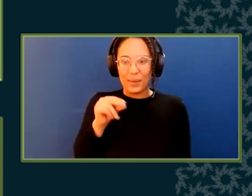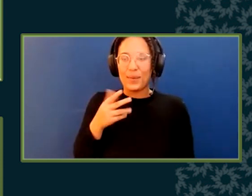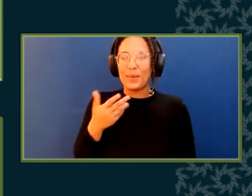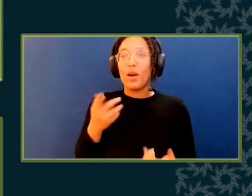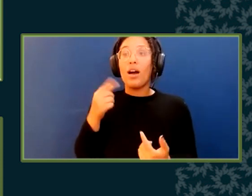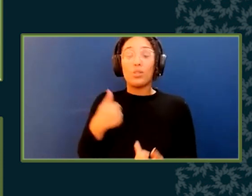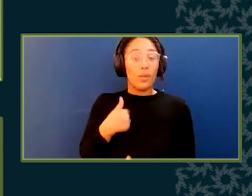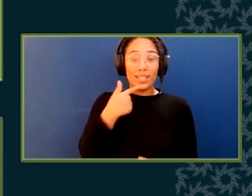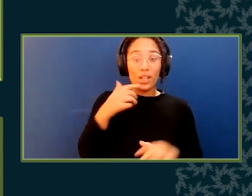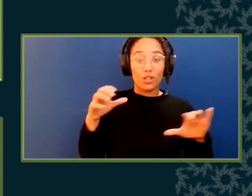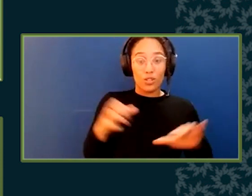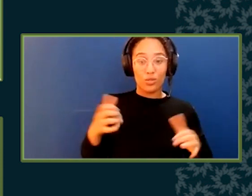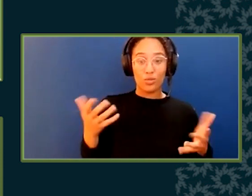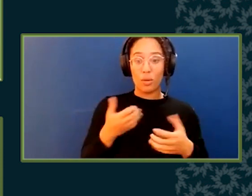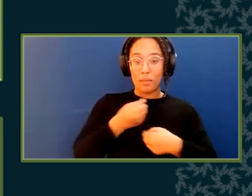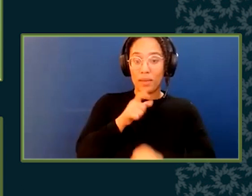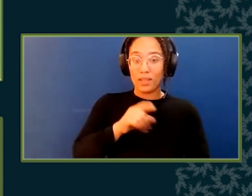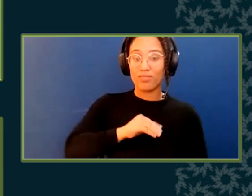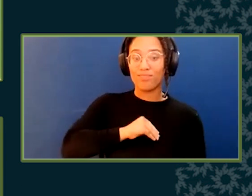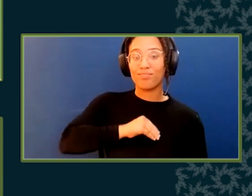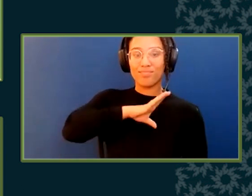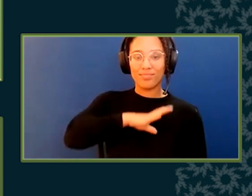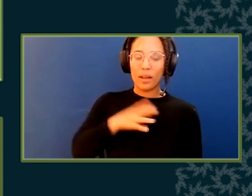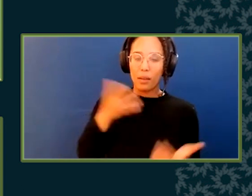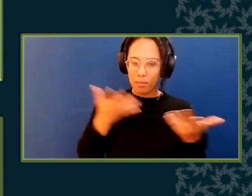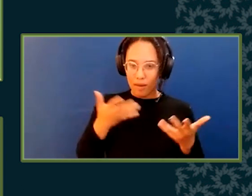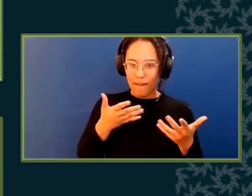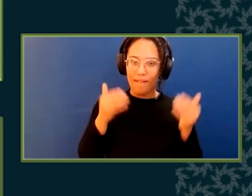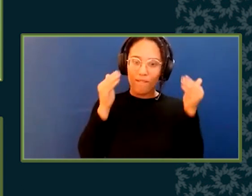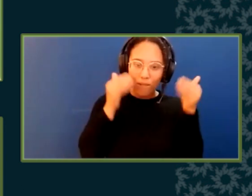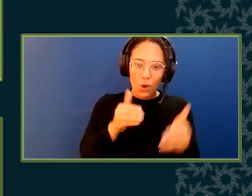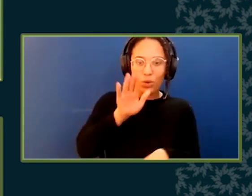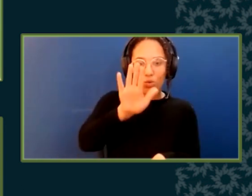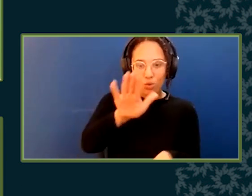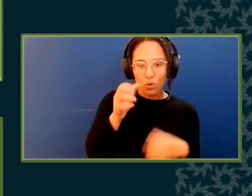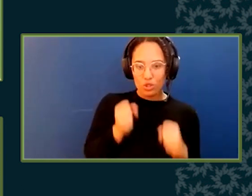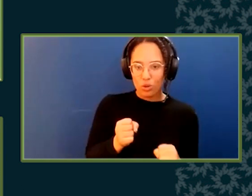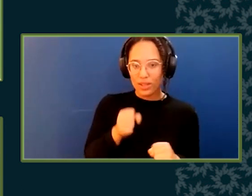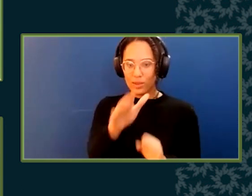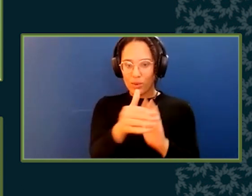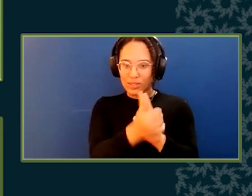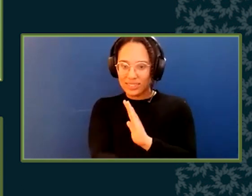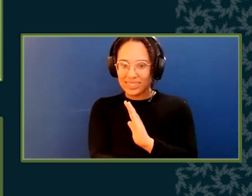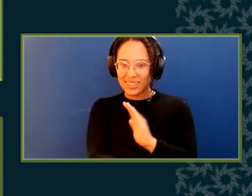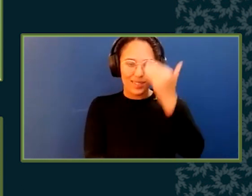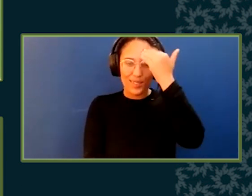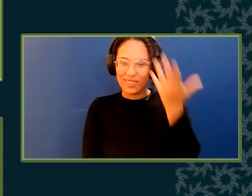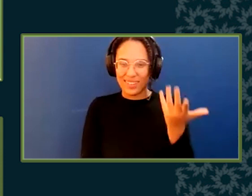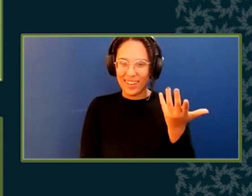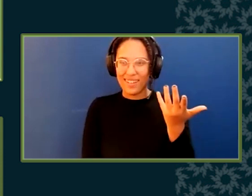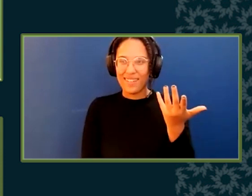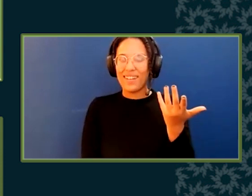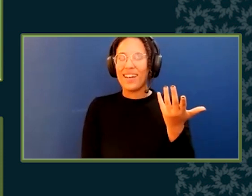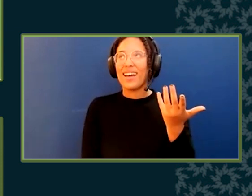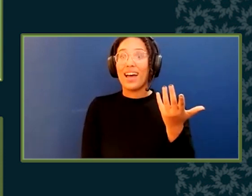you up means like play to your strengths, right? Like you don't have like, I'm not going to get like, there's no way if